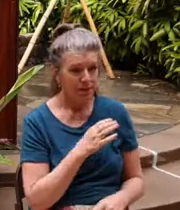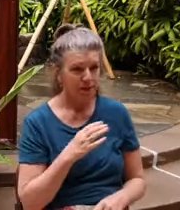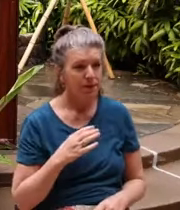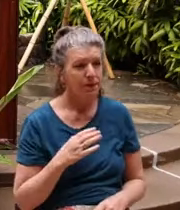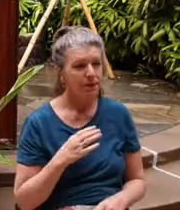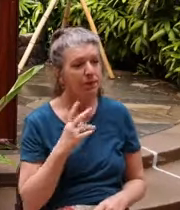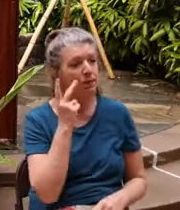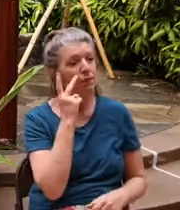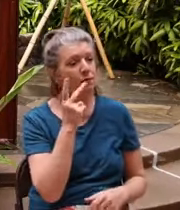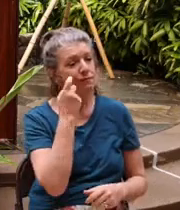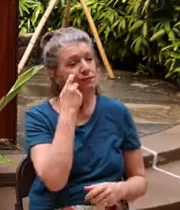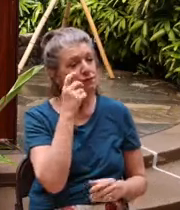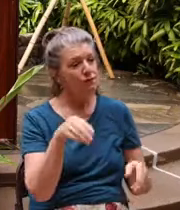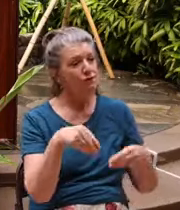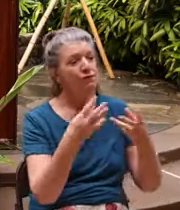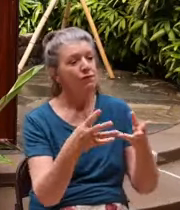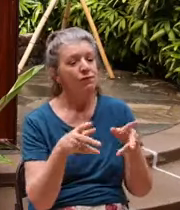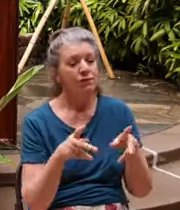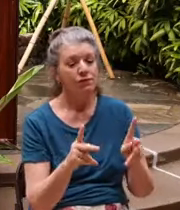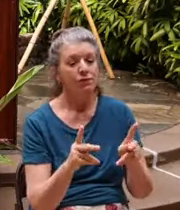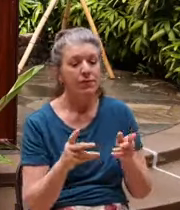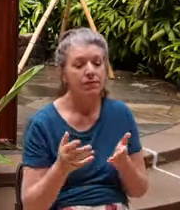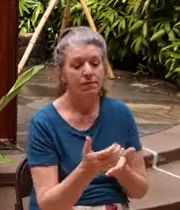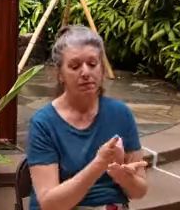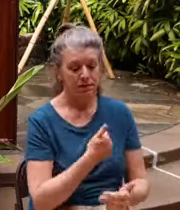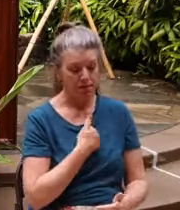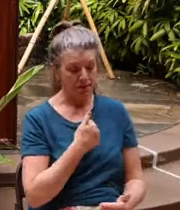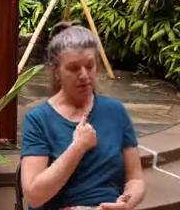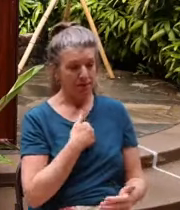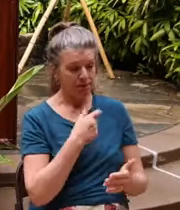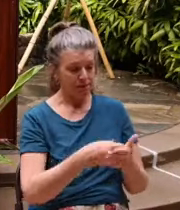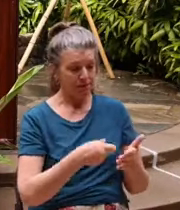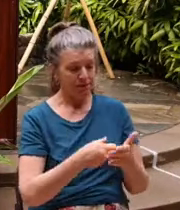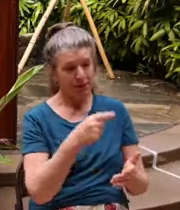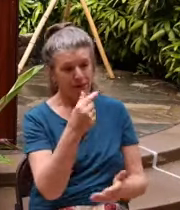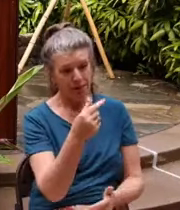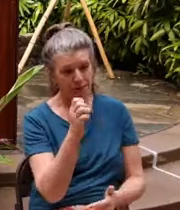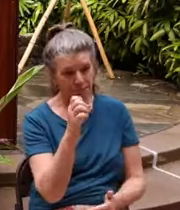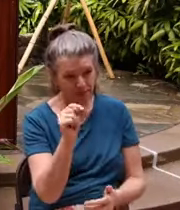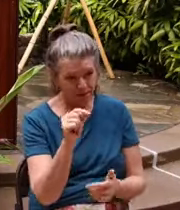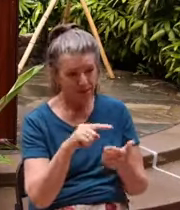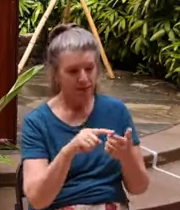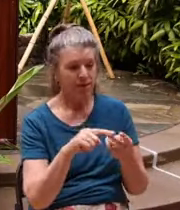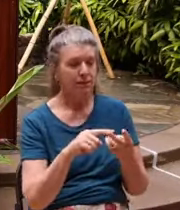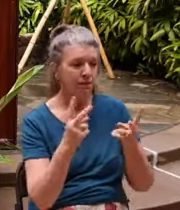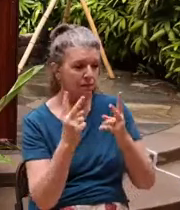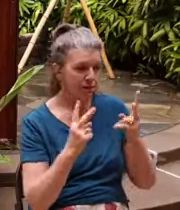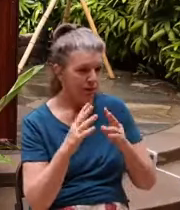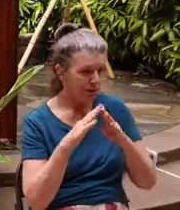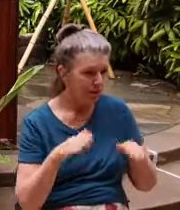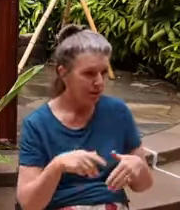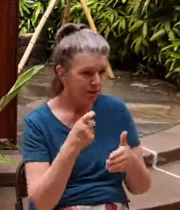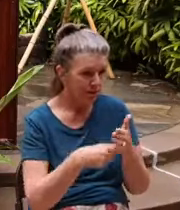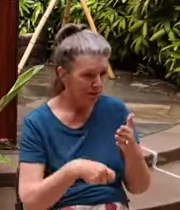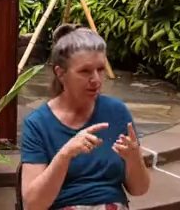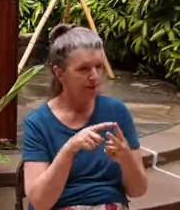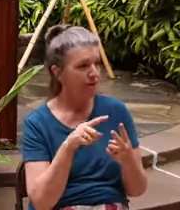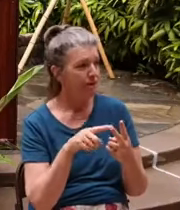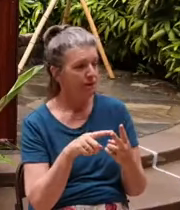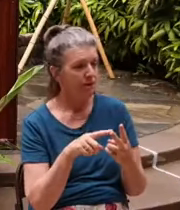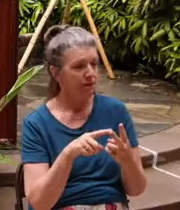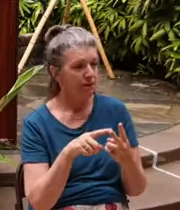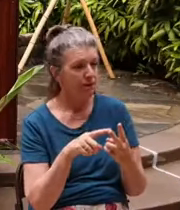Kauai was recently provided the opportunity to collect our own general excise and transient accommodations tax, alleviating